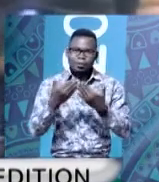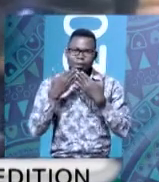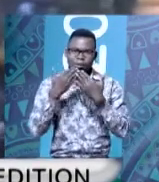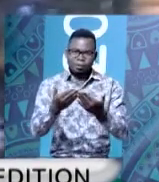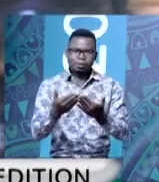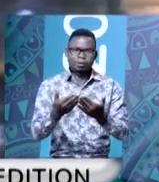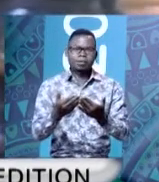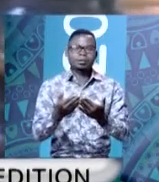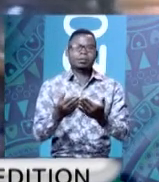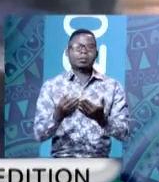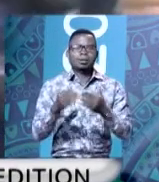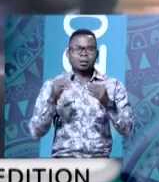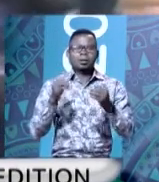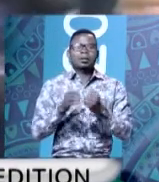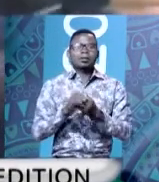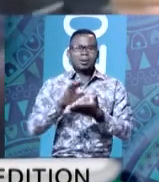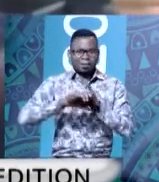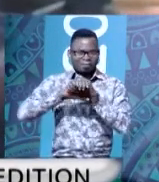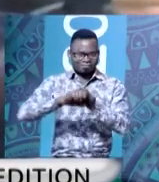Congress,